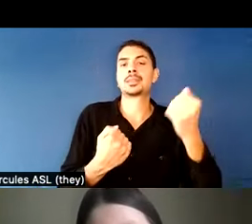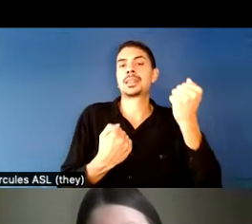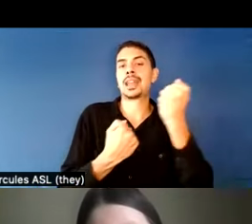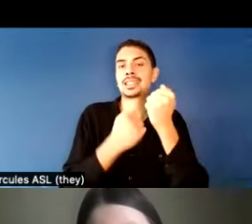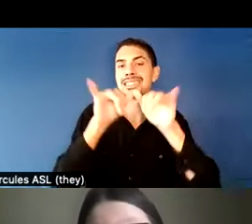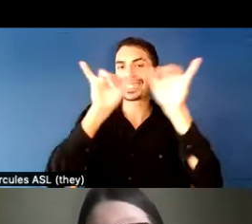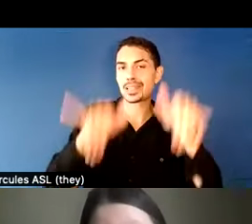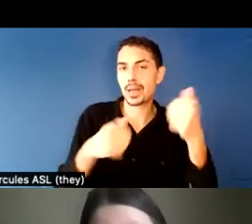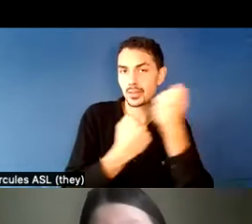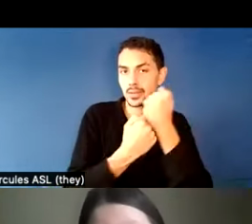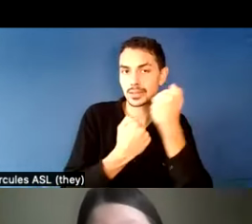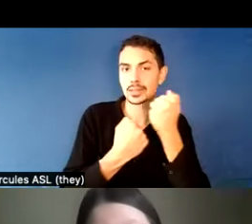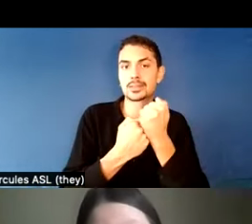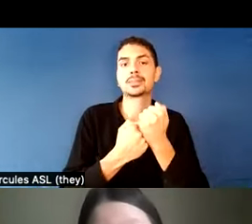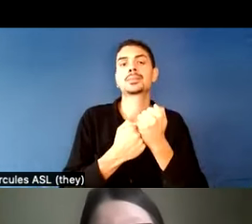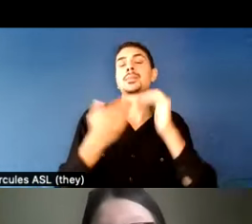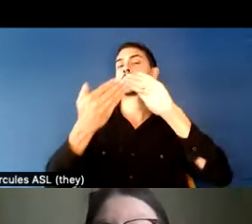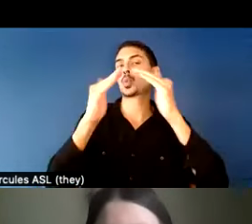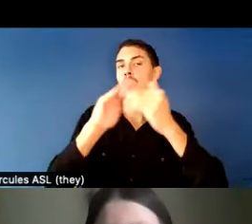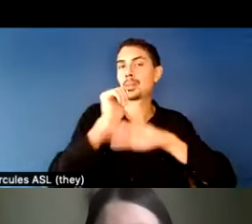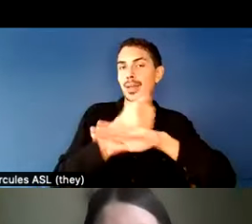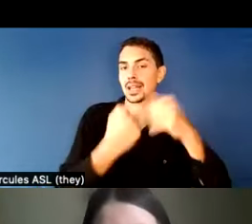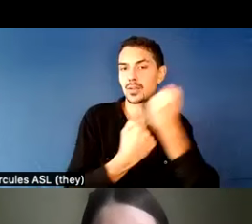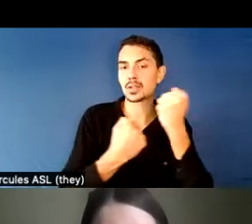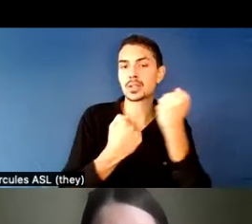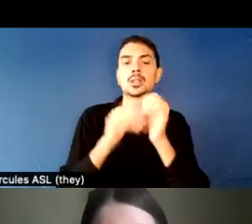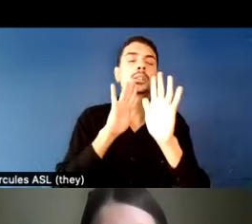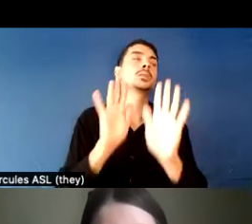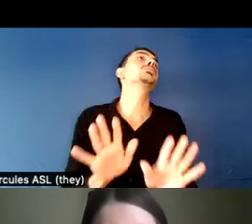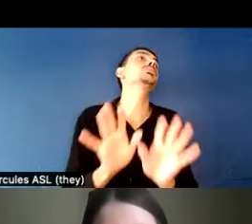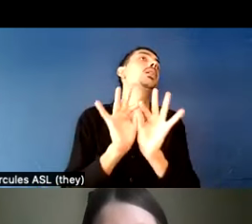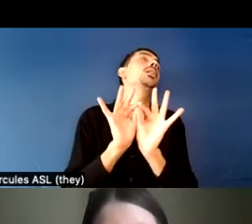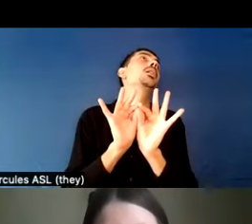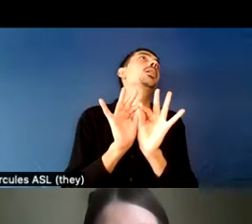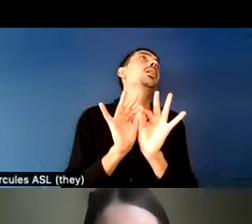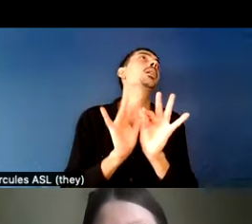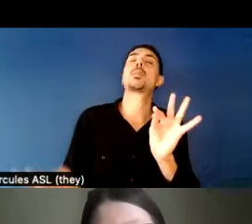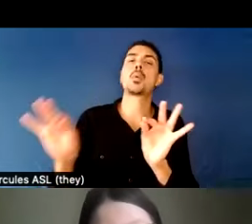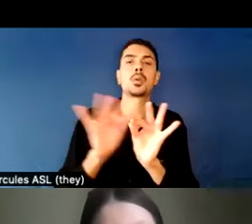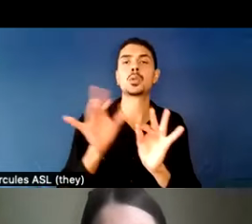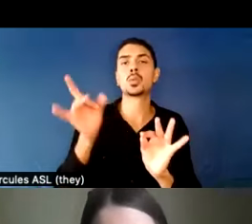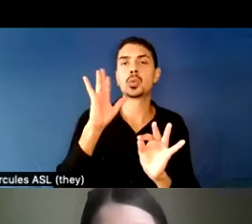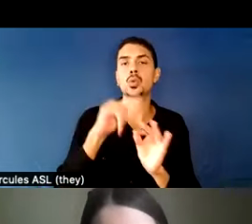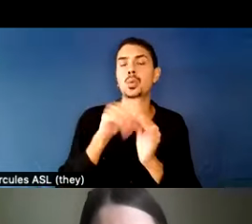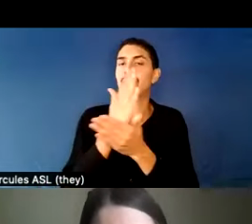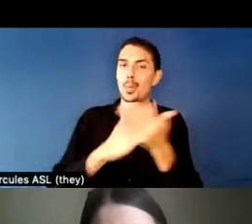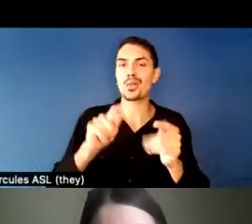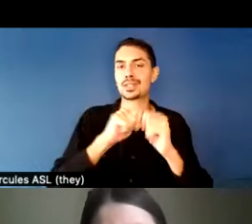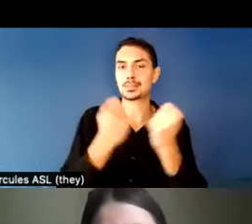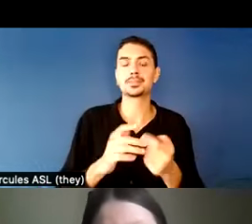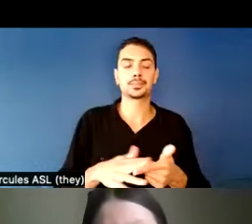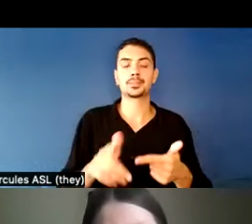advocacy and community-based advocacy are both so important to be on a team like this. Law